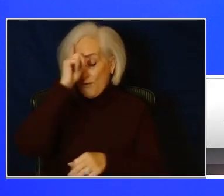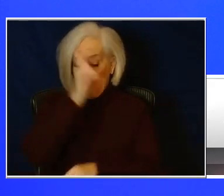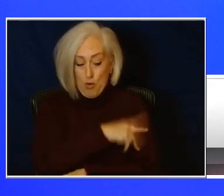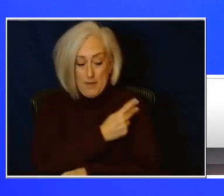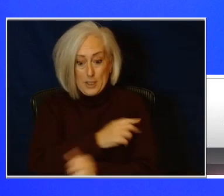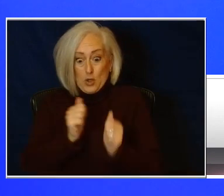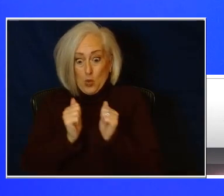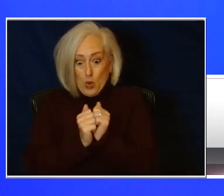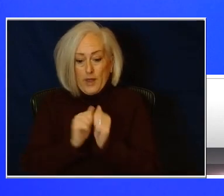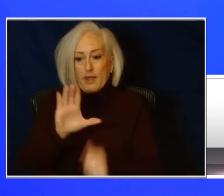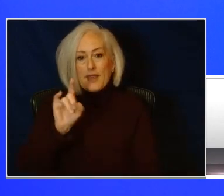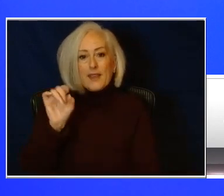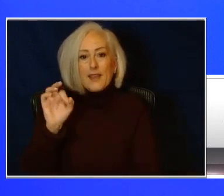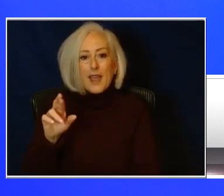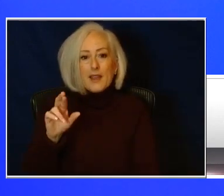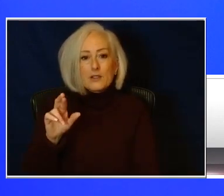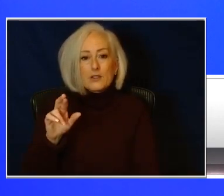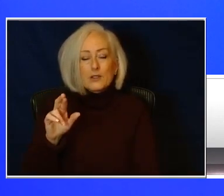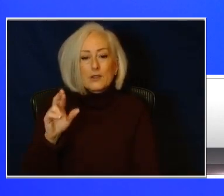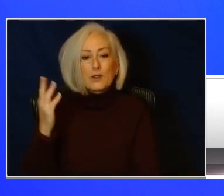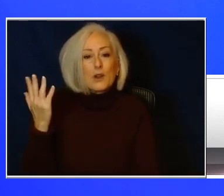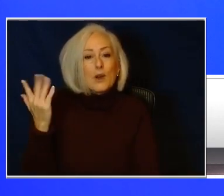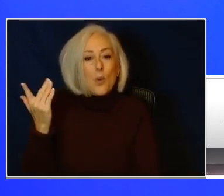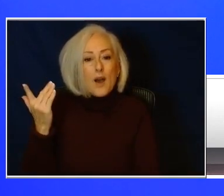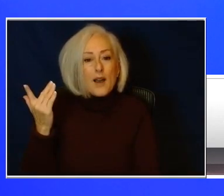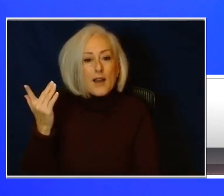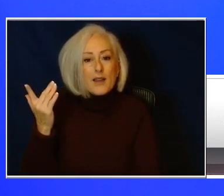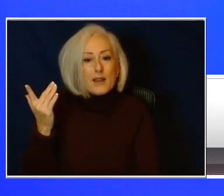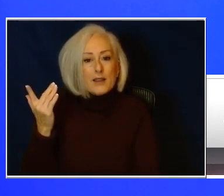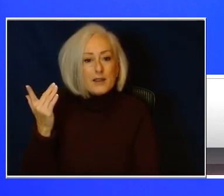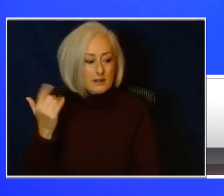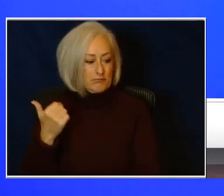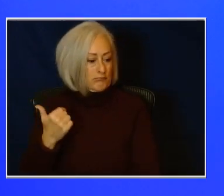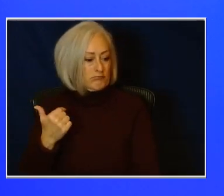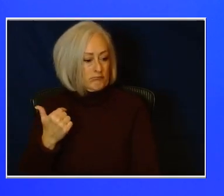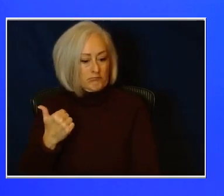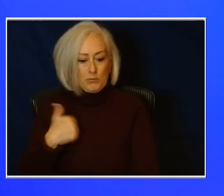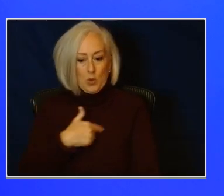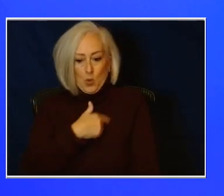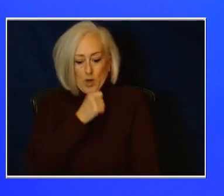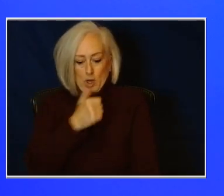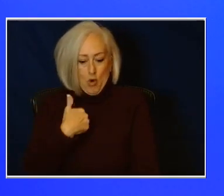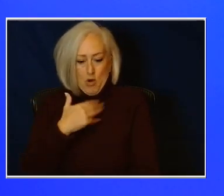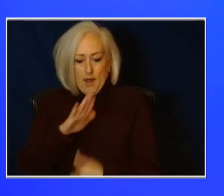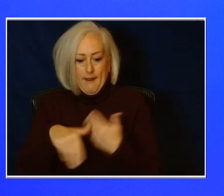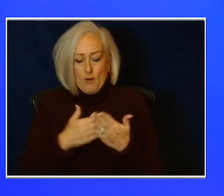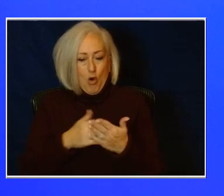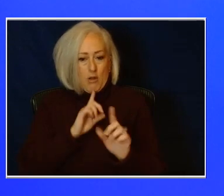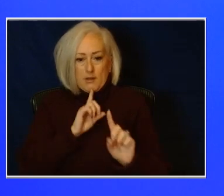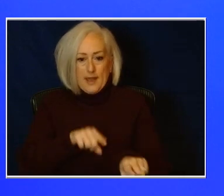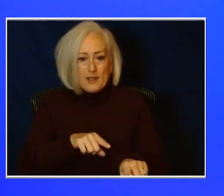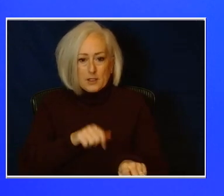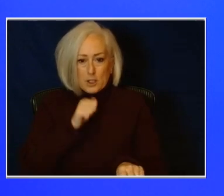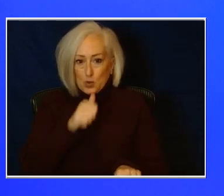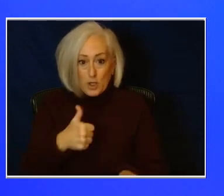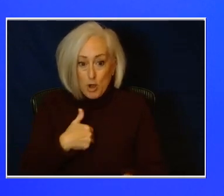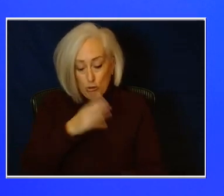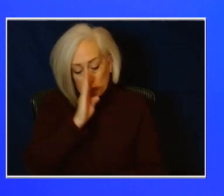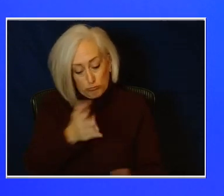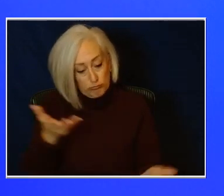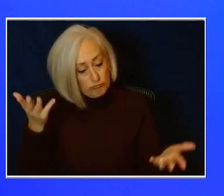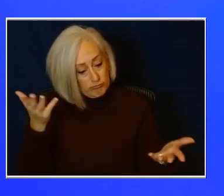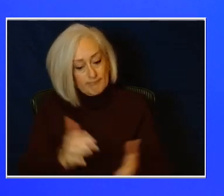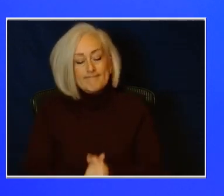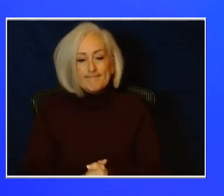because, frankly, we don't have all the answers for our patients. And as Dr. Chin has